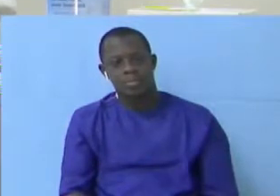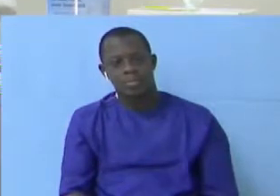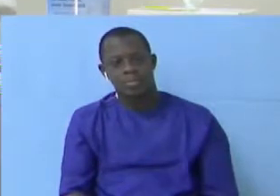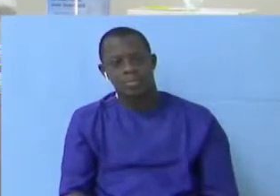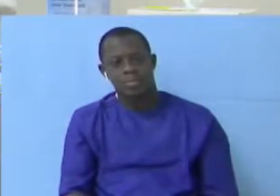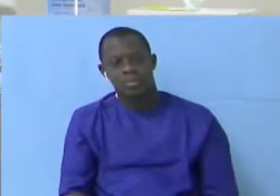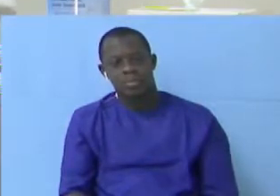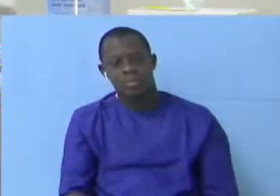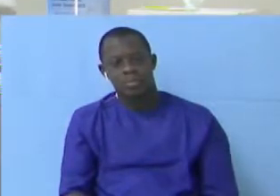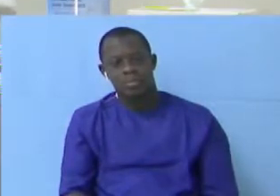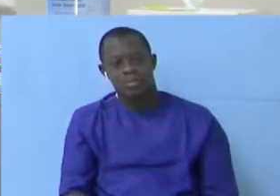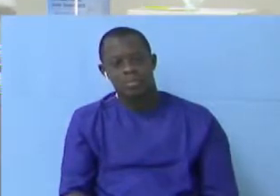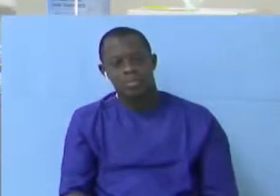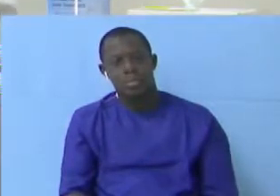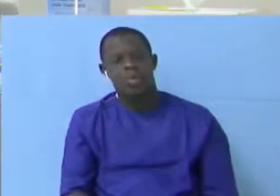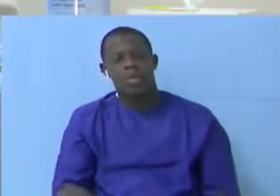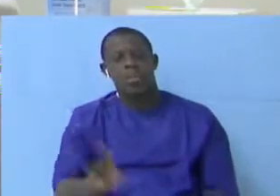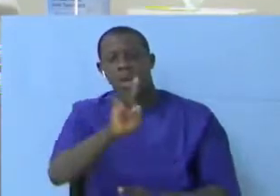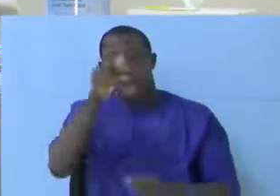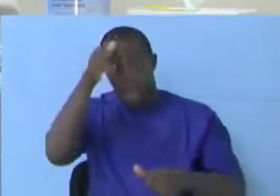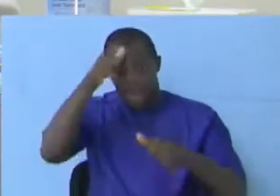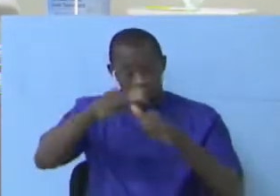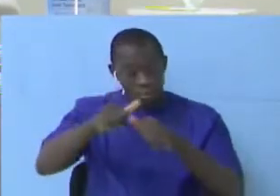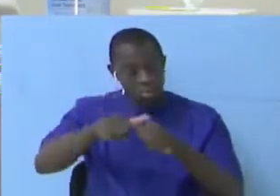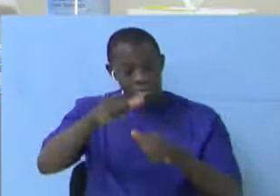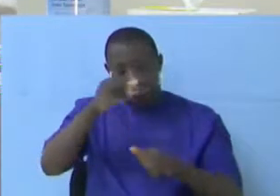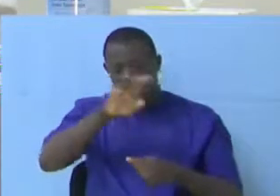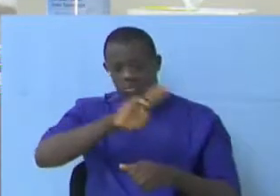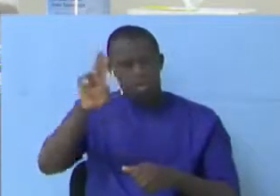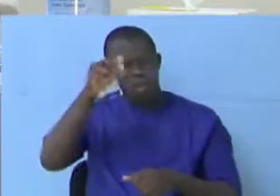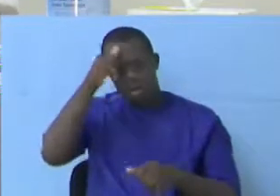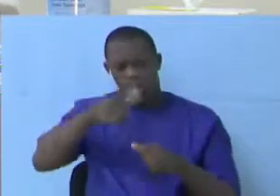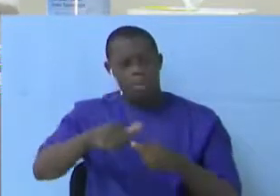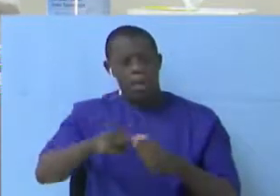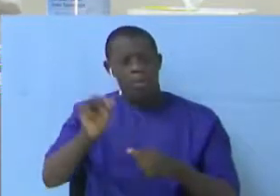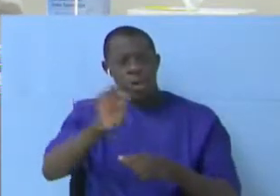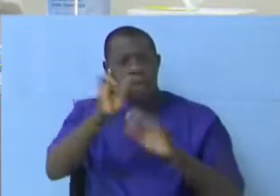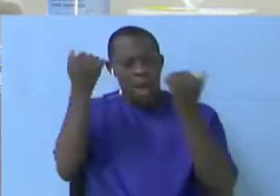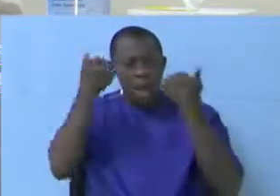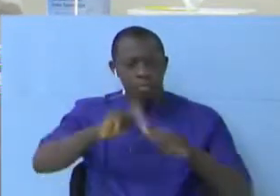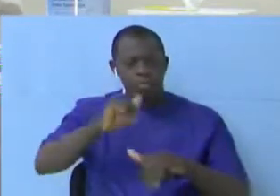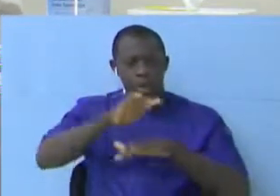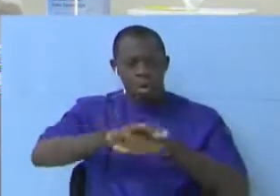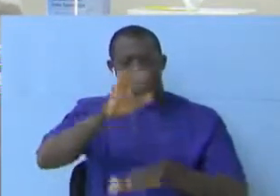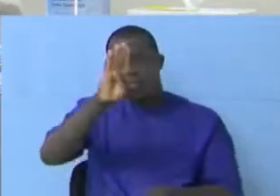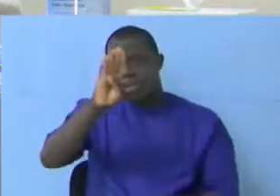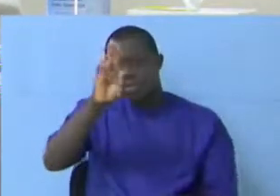what happened to him? I can't remember. I know he was captured somewhere around Fajikunda.